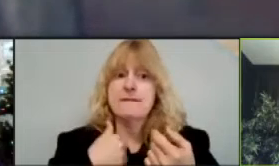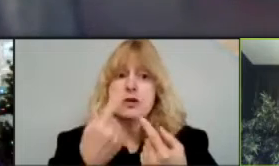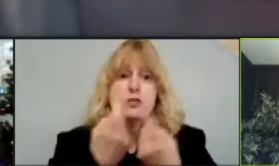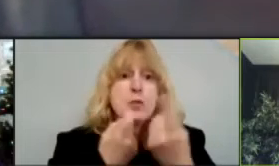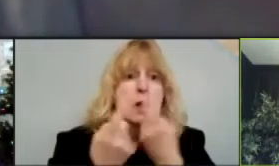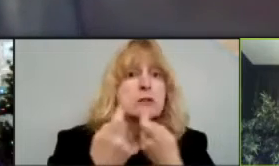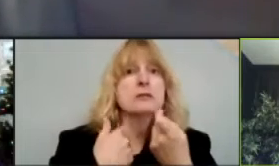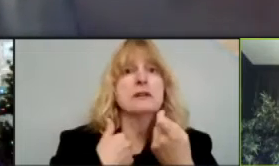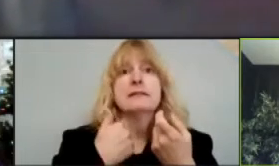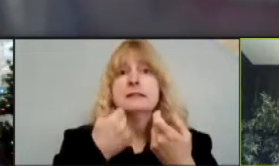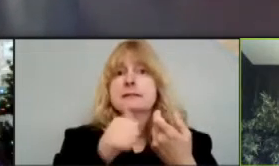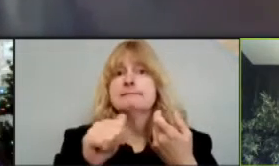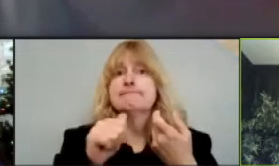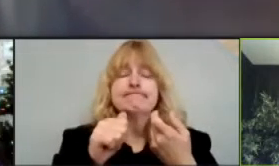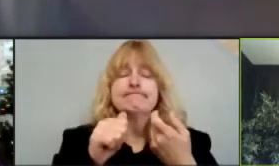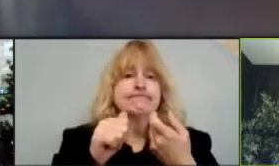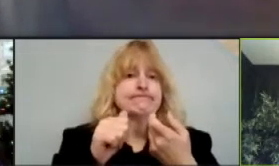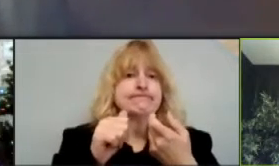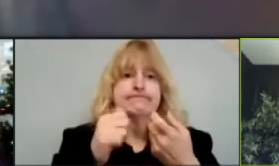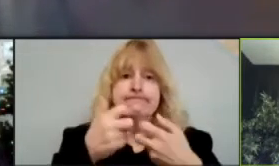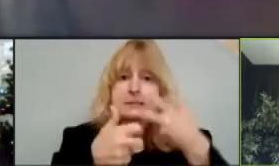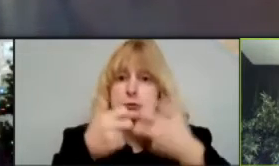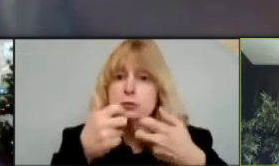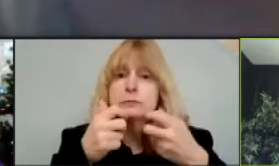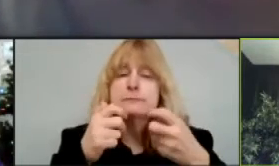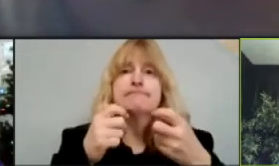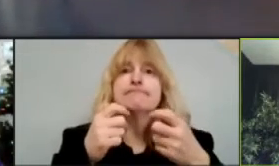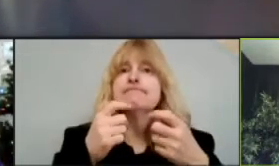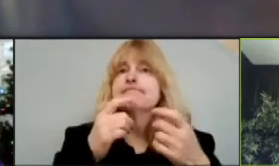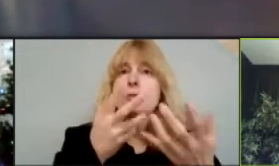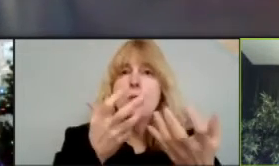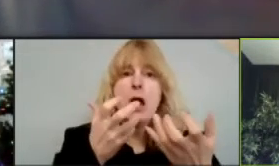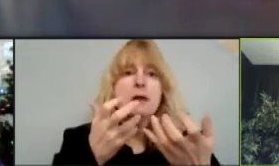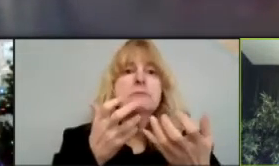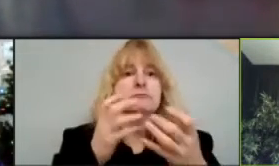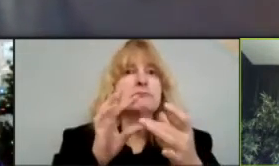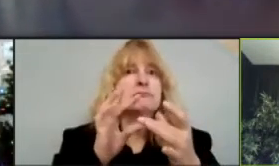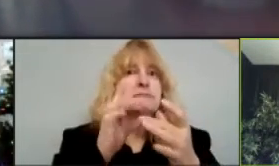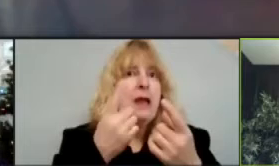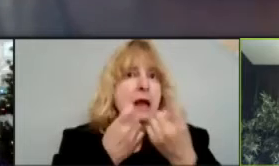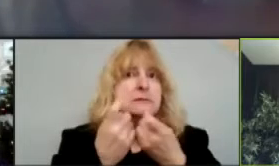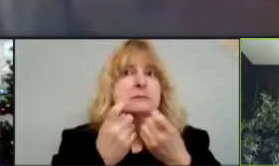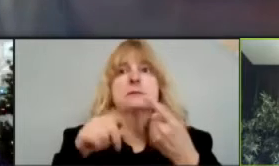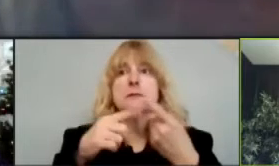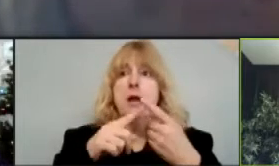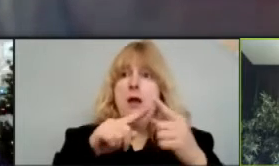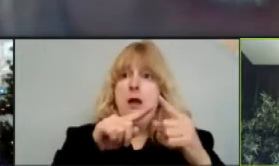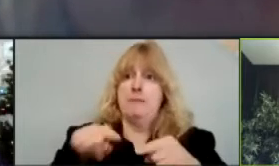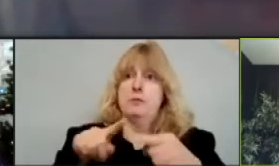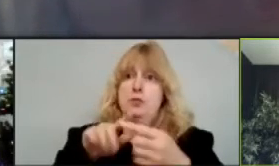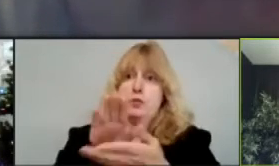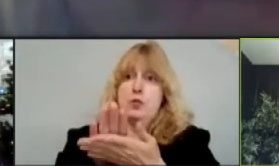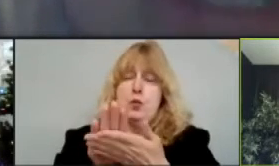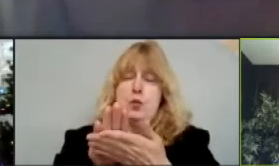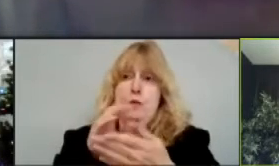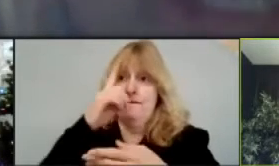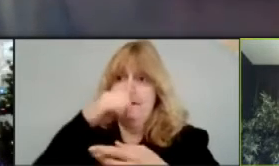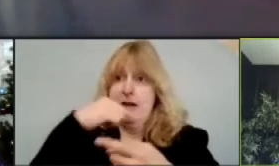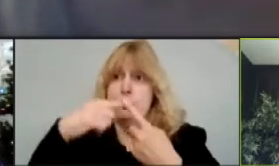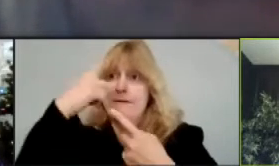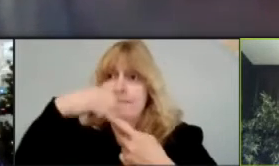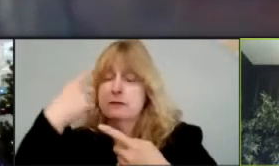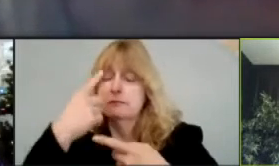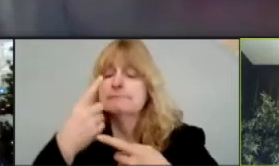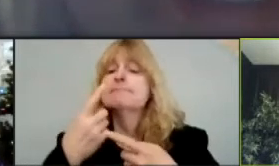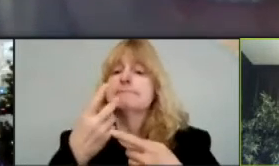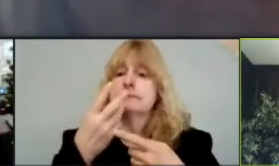we stand right now about just coming back to school in person and the vaccine. The other thing that I'll point out